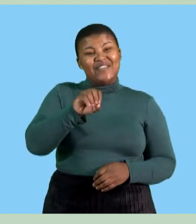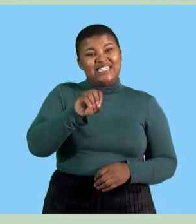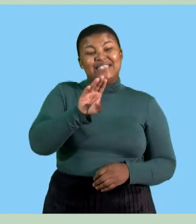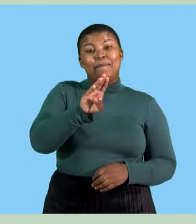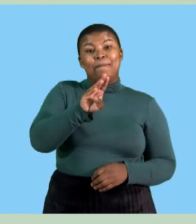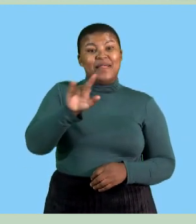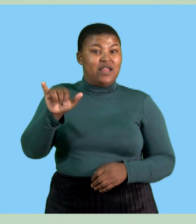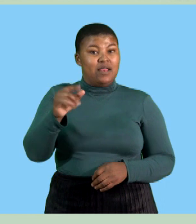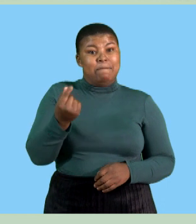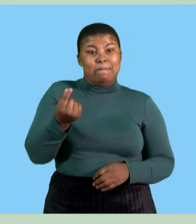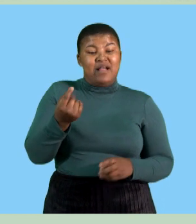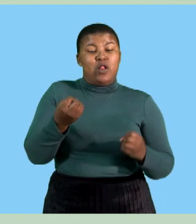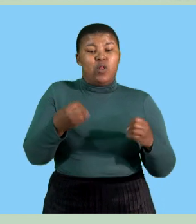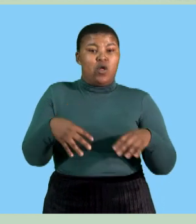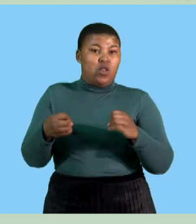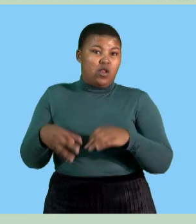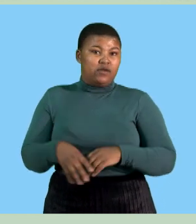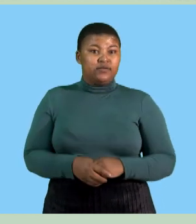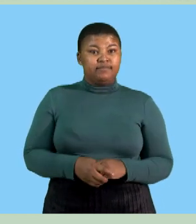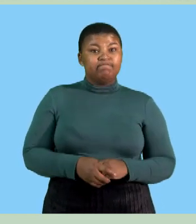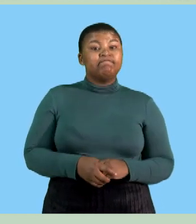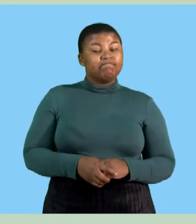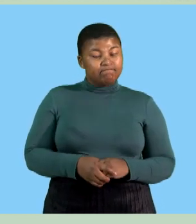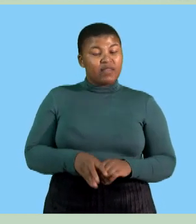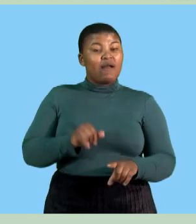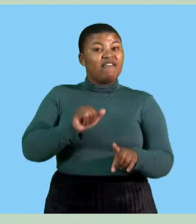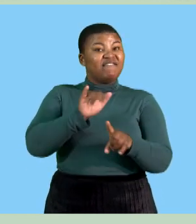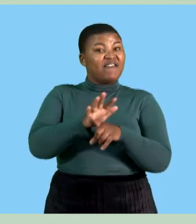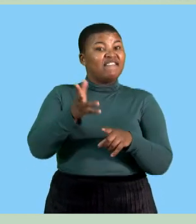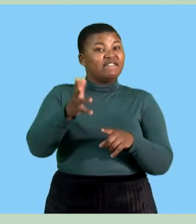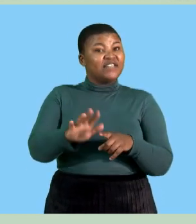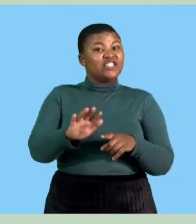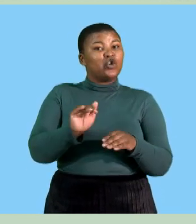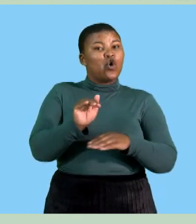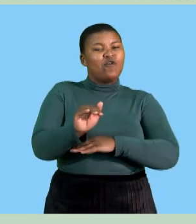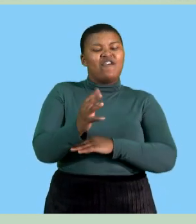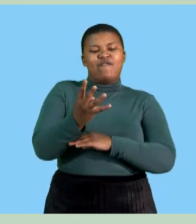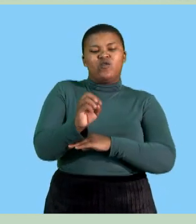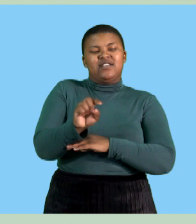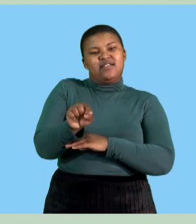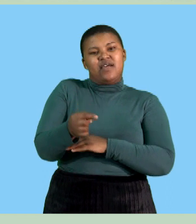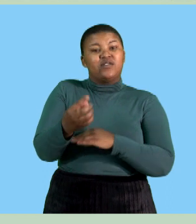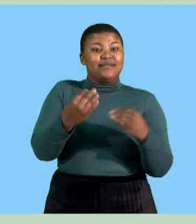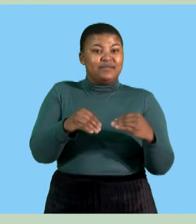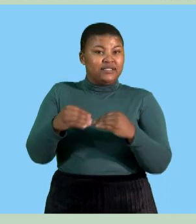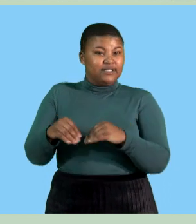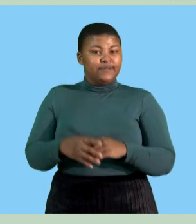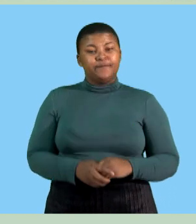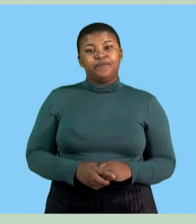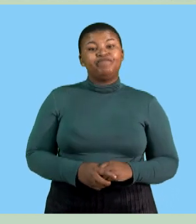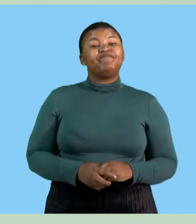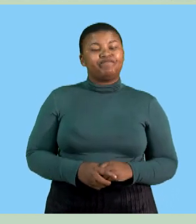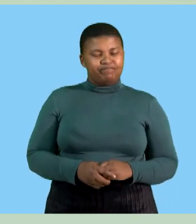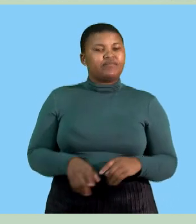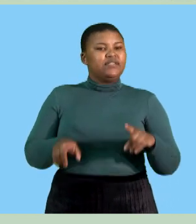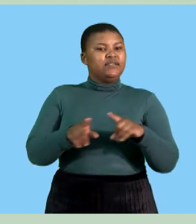rand in damages, and the impact were on over 40,000 businesses, And then when we look at